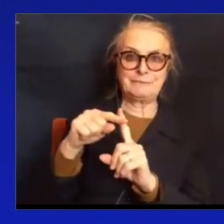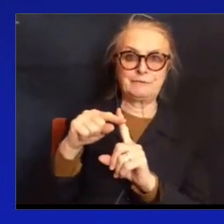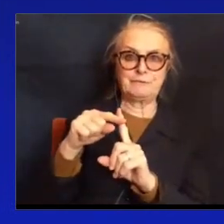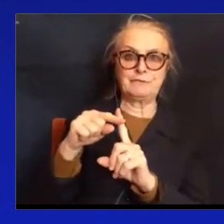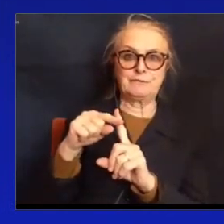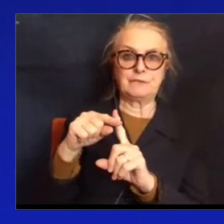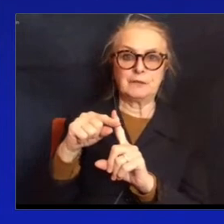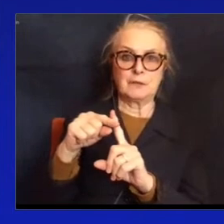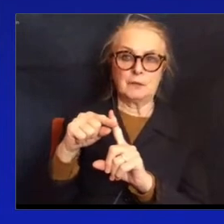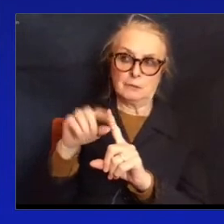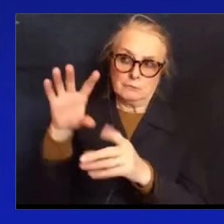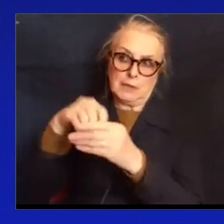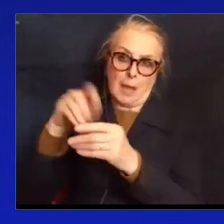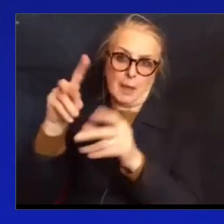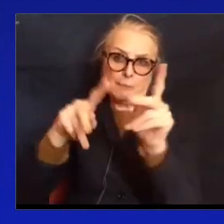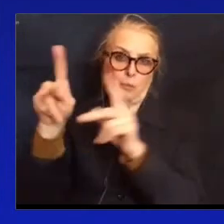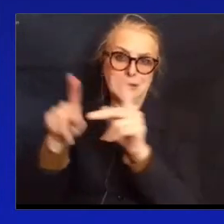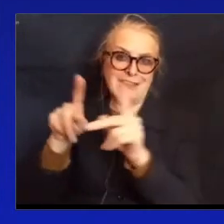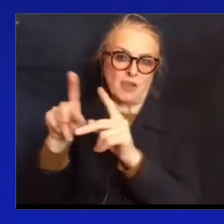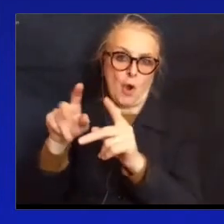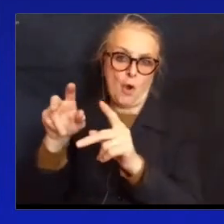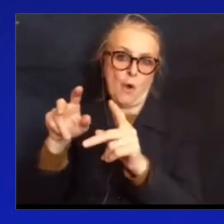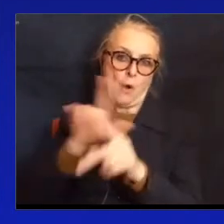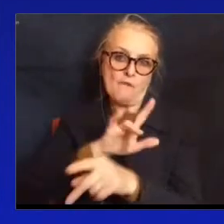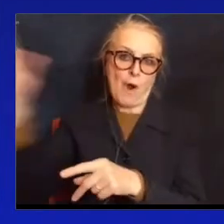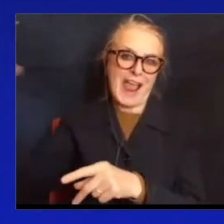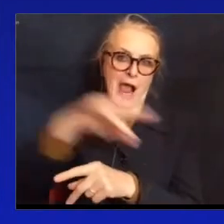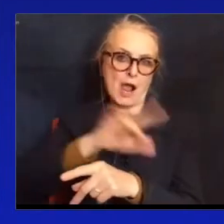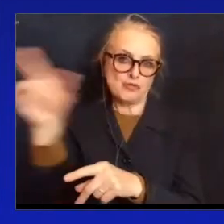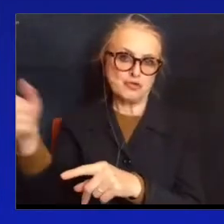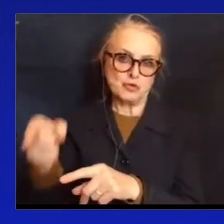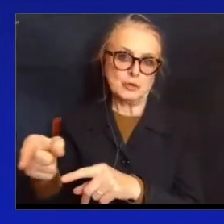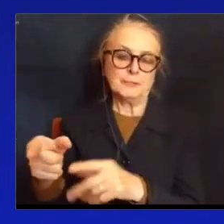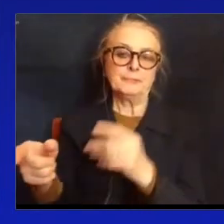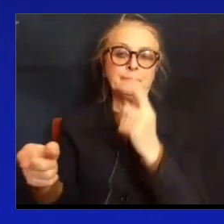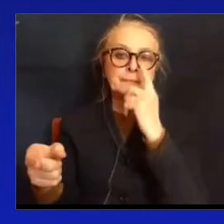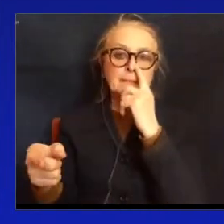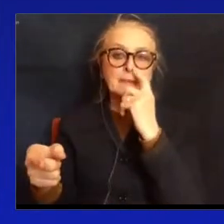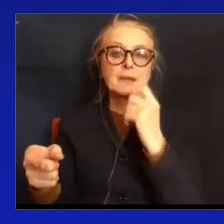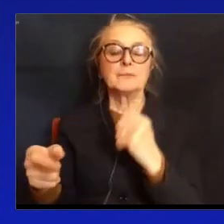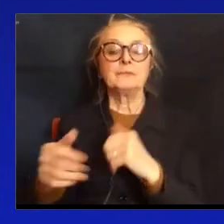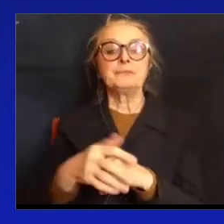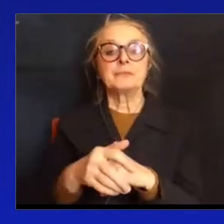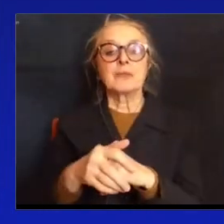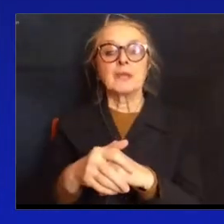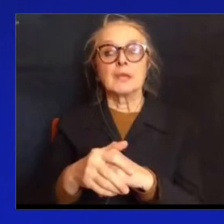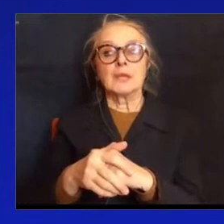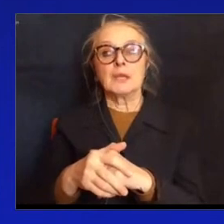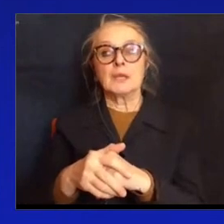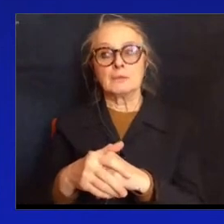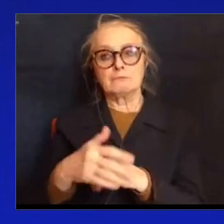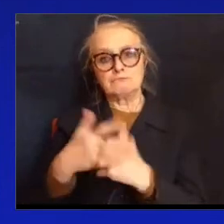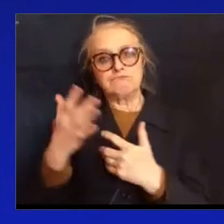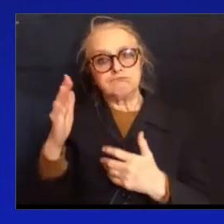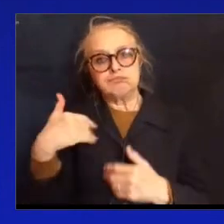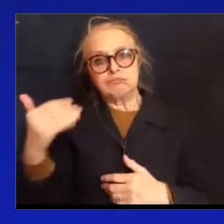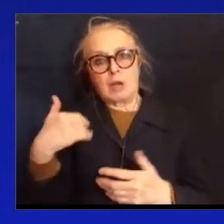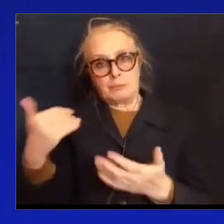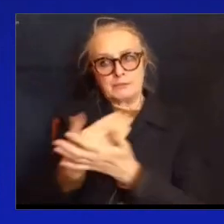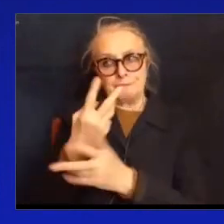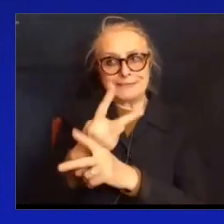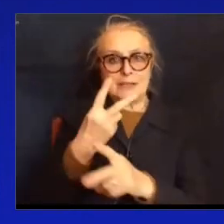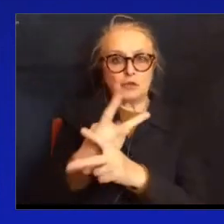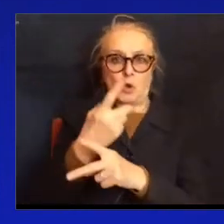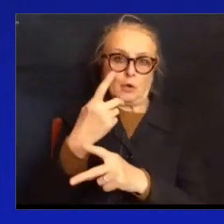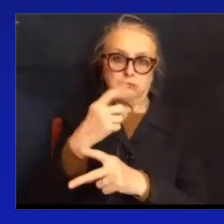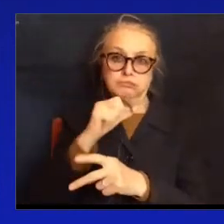genome sequencing of all tests done on people coming back from a travel abroad. And